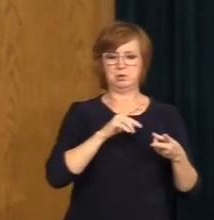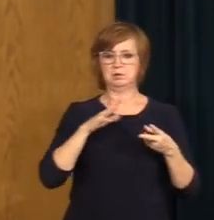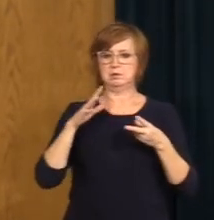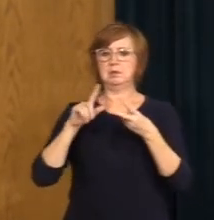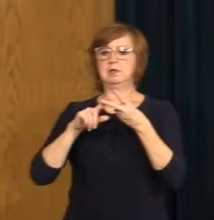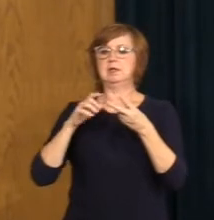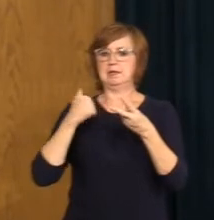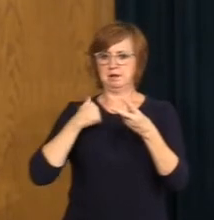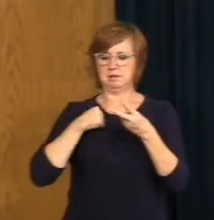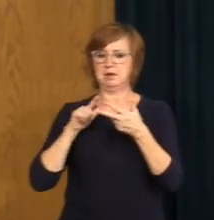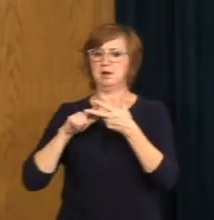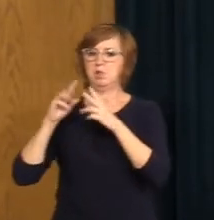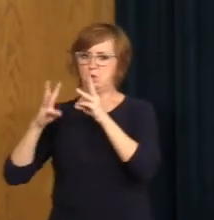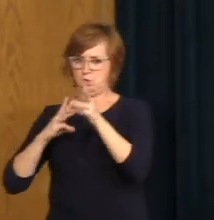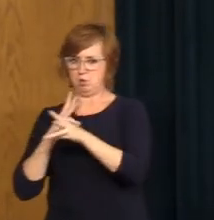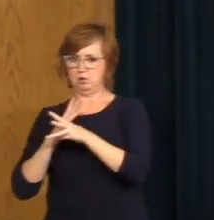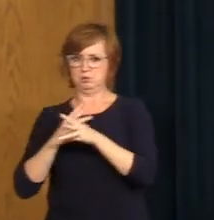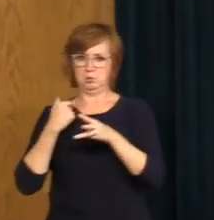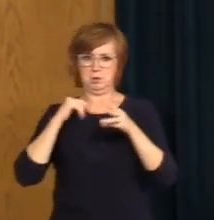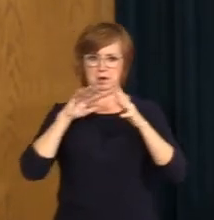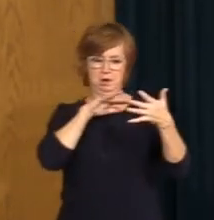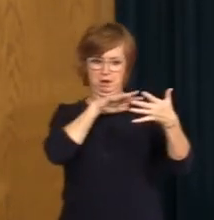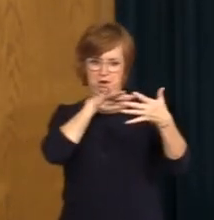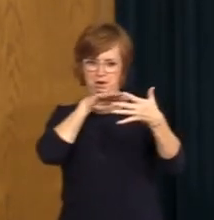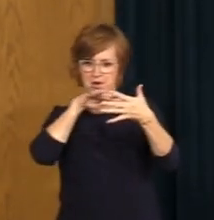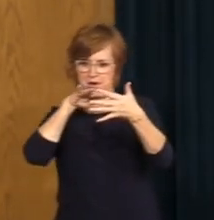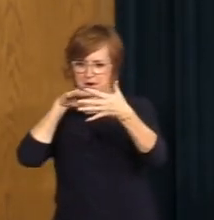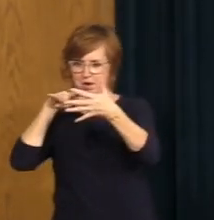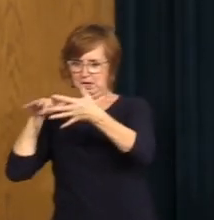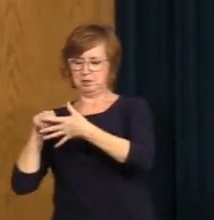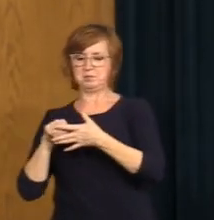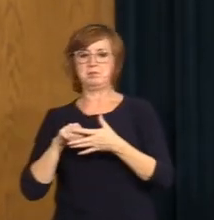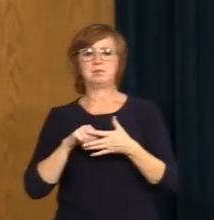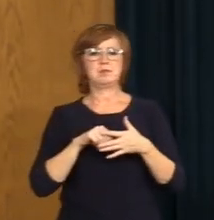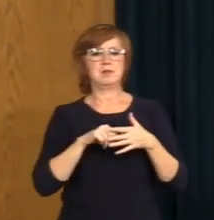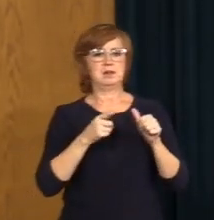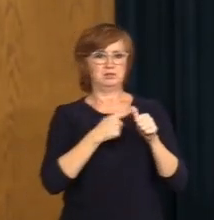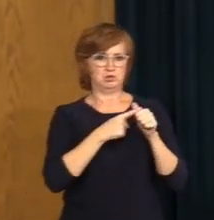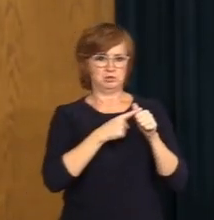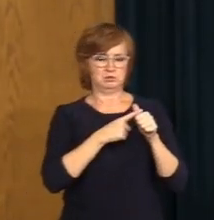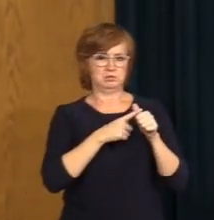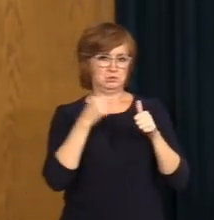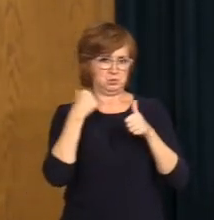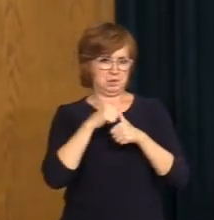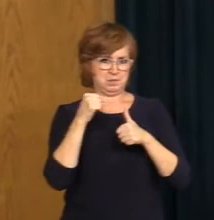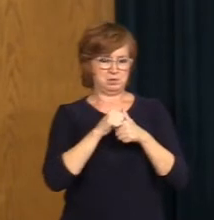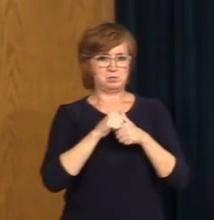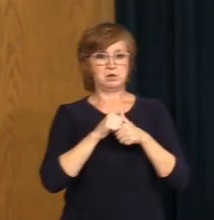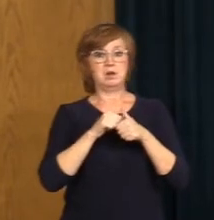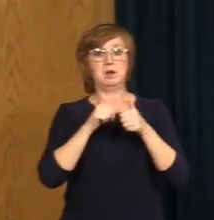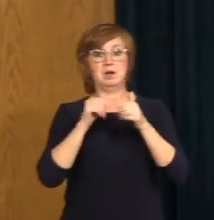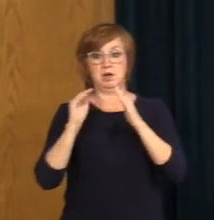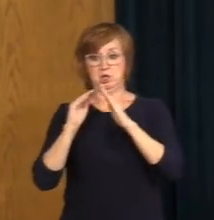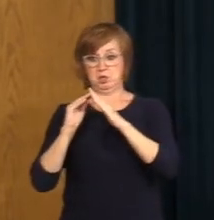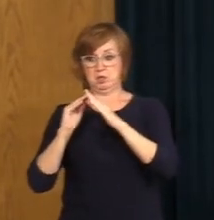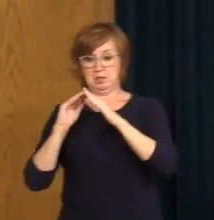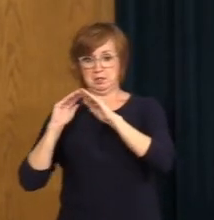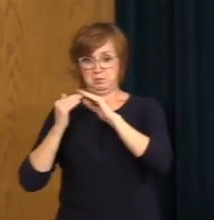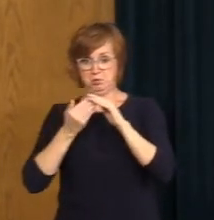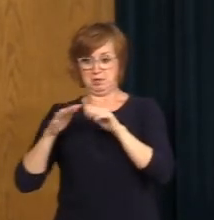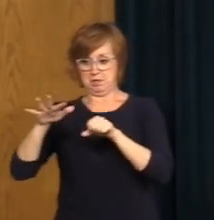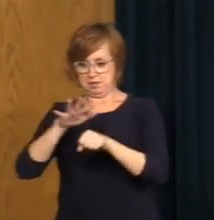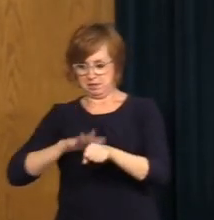world. And so the first thing we need to recognize is that schools in general reflect the community. So if community transmission rates